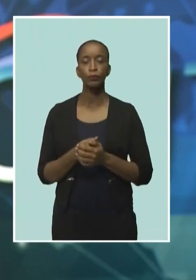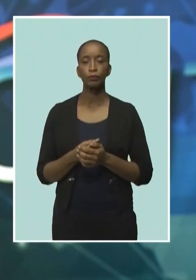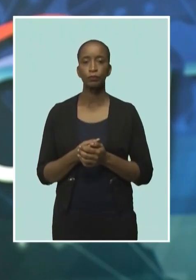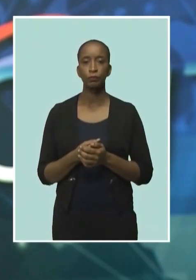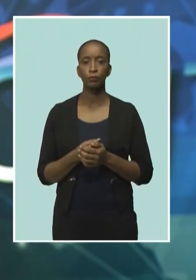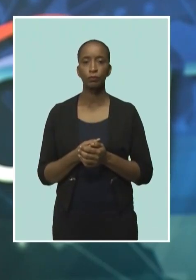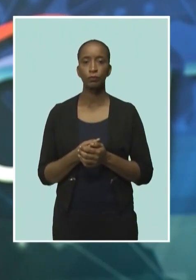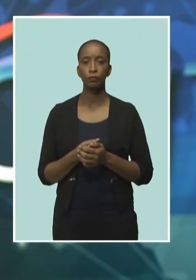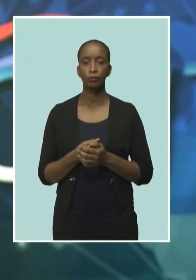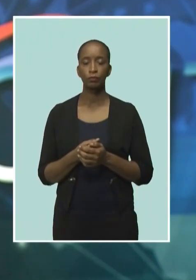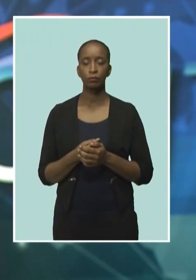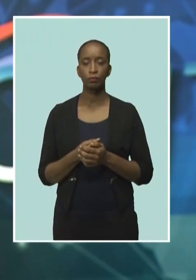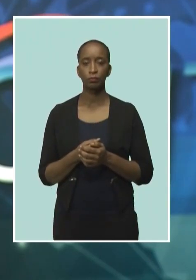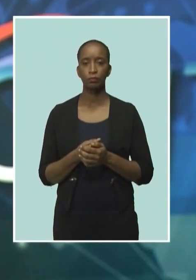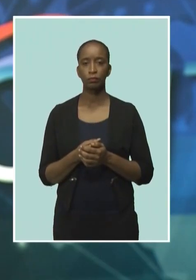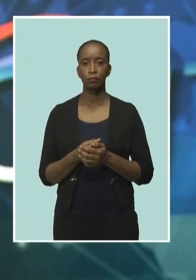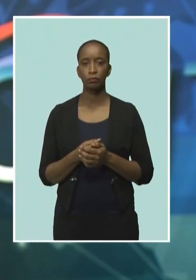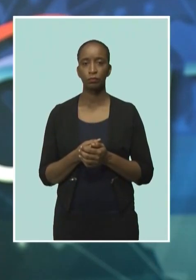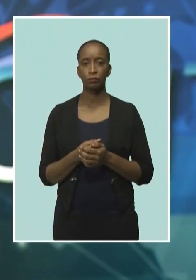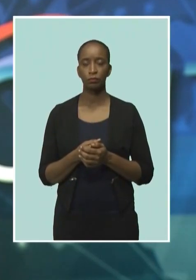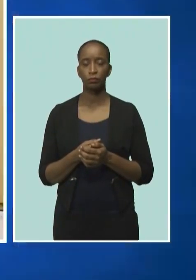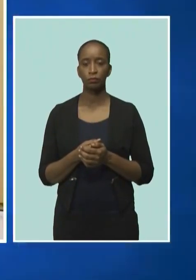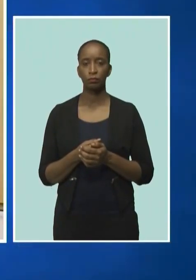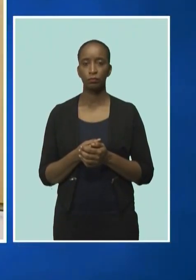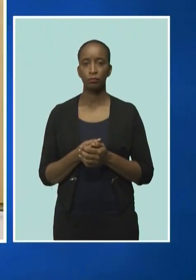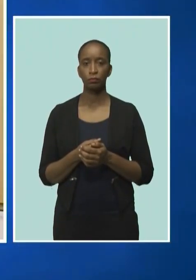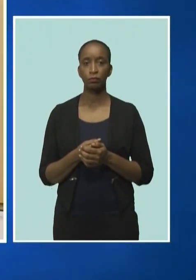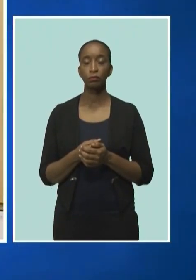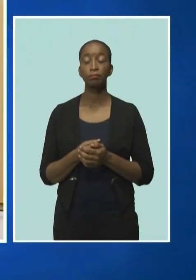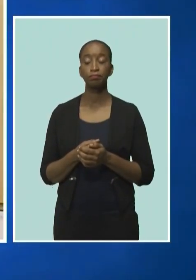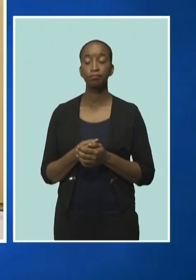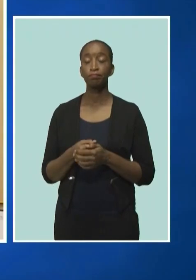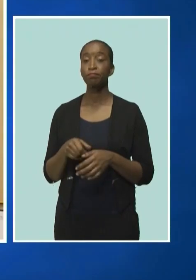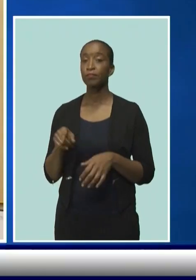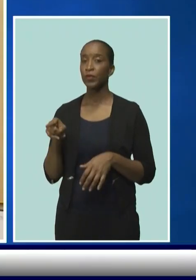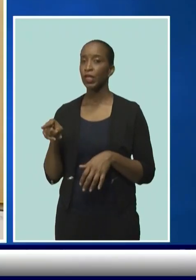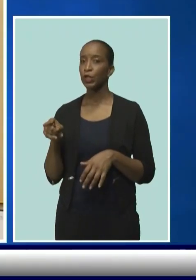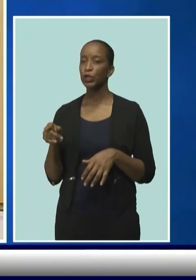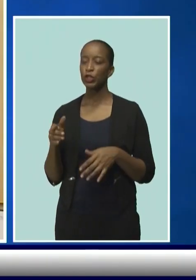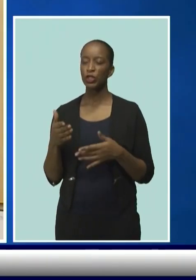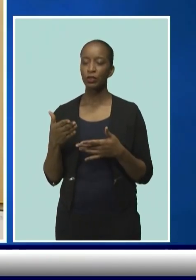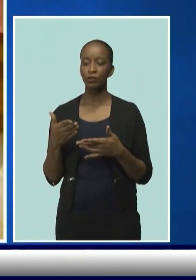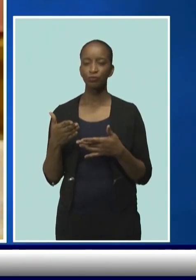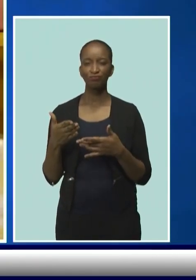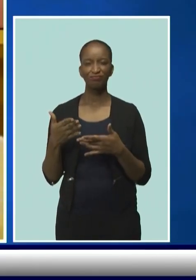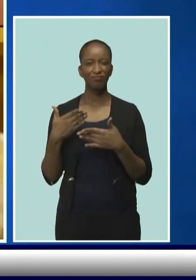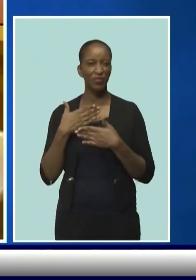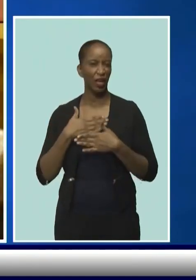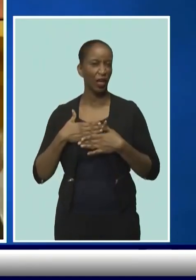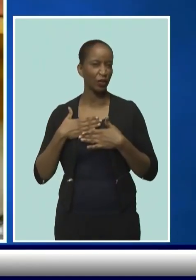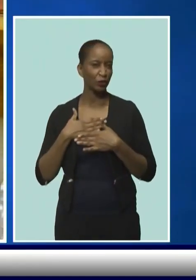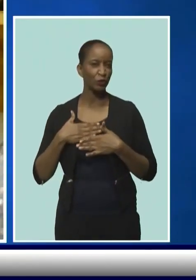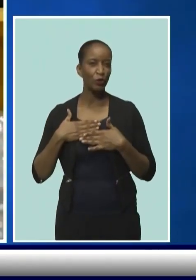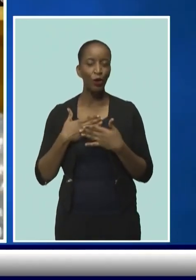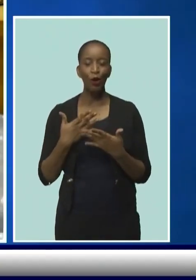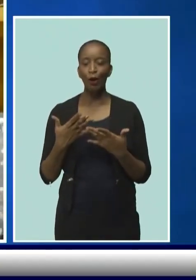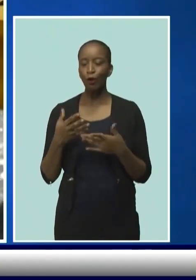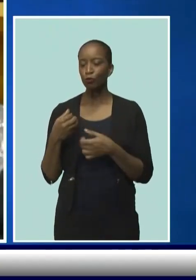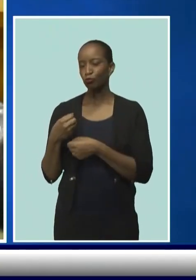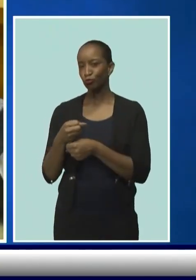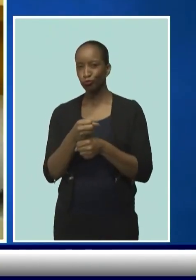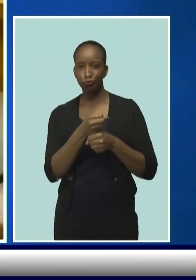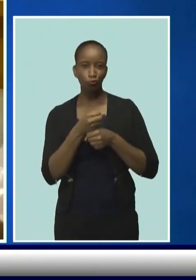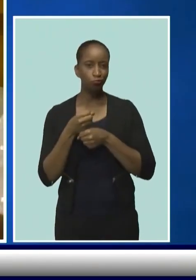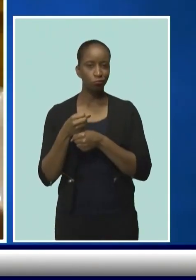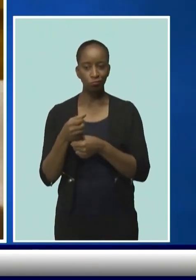Trevor Thorpe has her story. Ms. Pilgrim says she enjoys creating with her hands, so it was a natural progression for her to drift